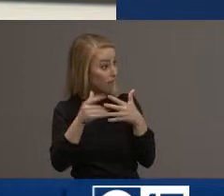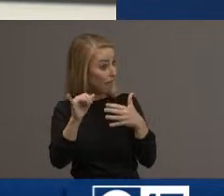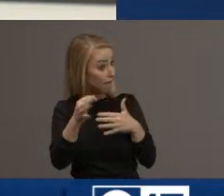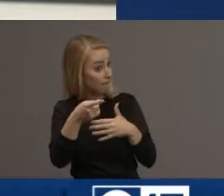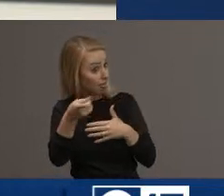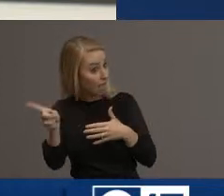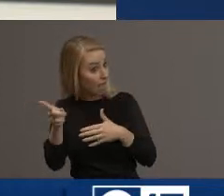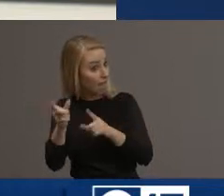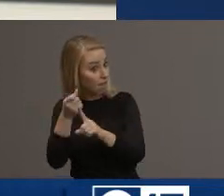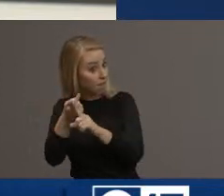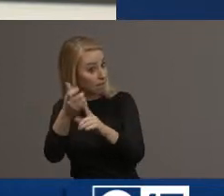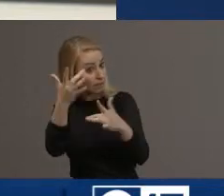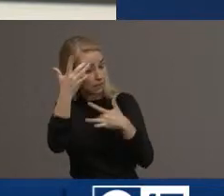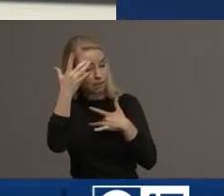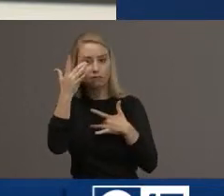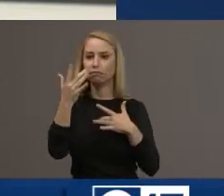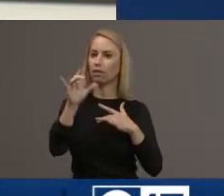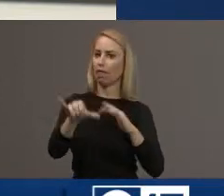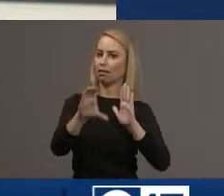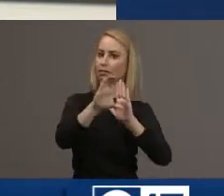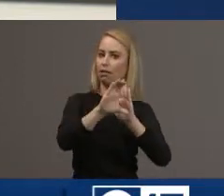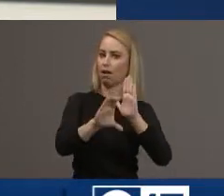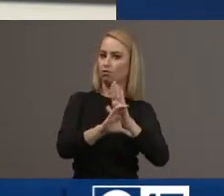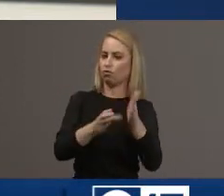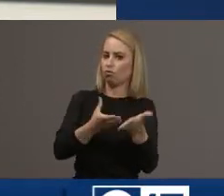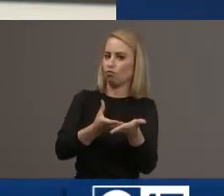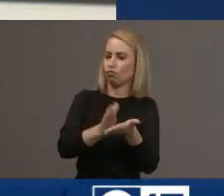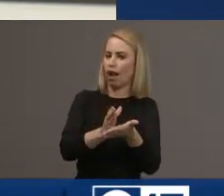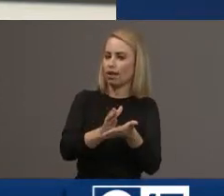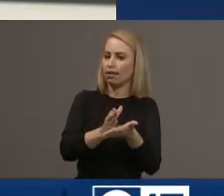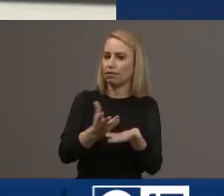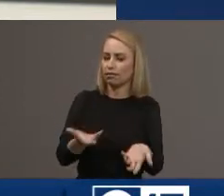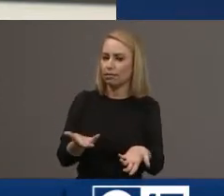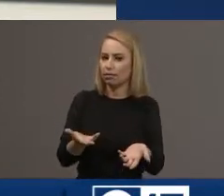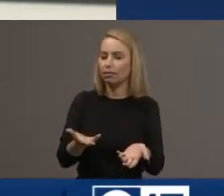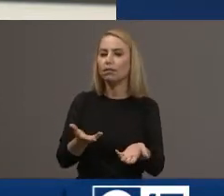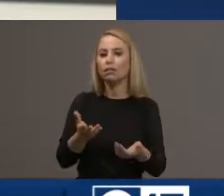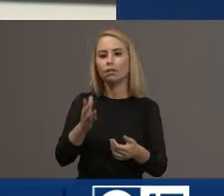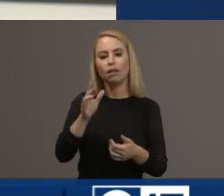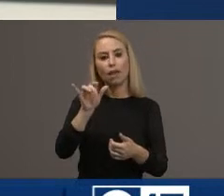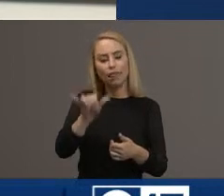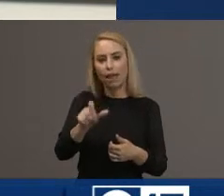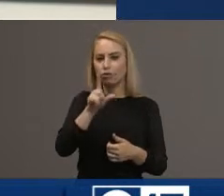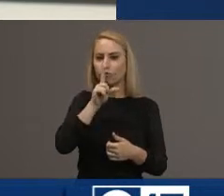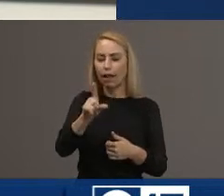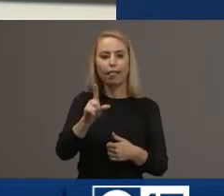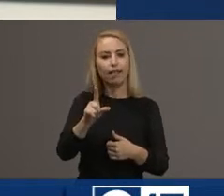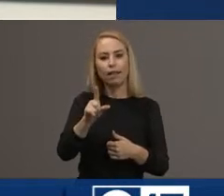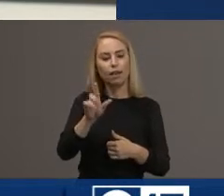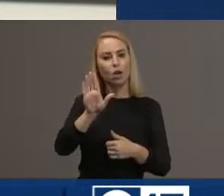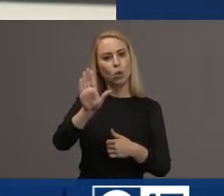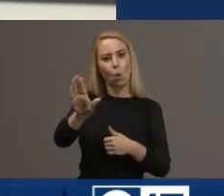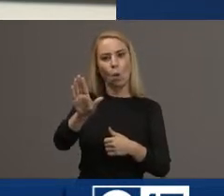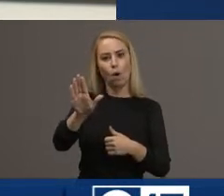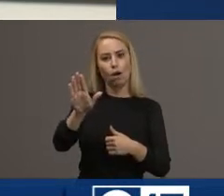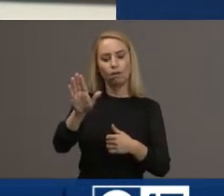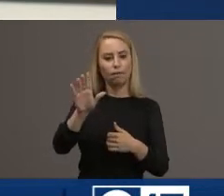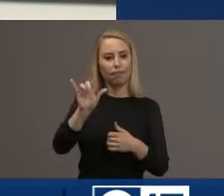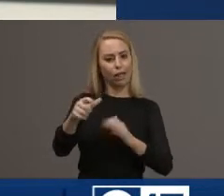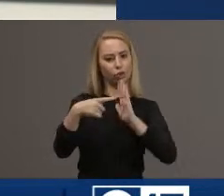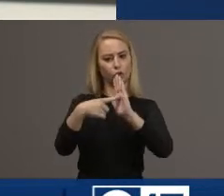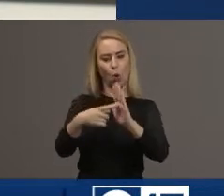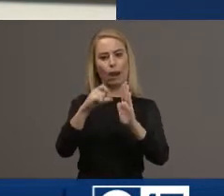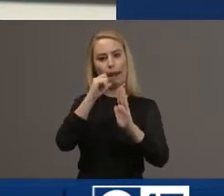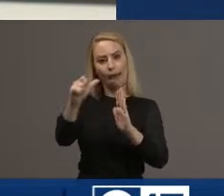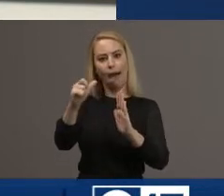It's a constitutional right, and you're showing some real intellectual dishonesty here we've